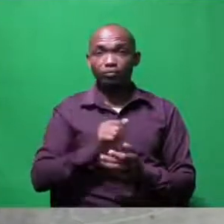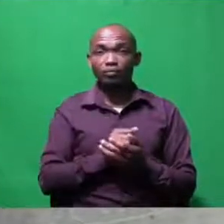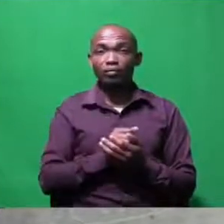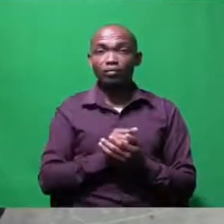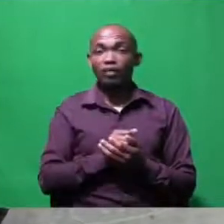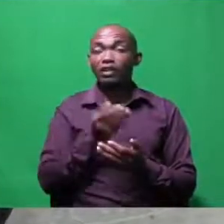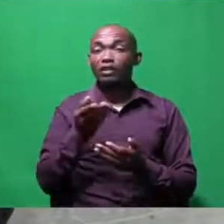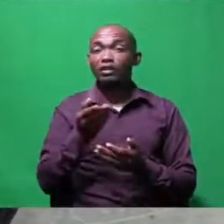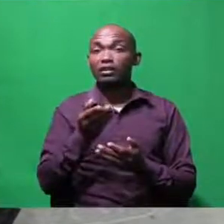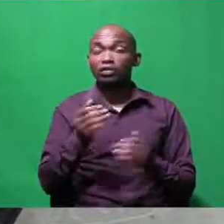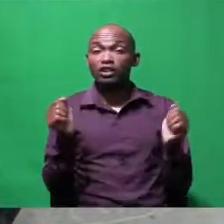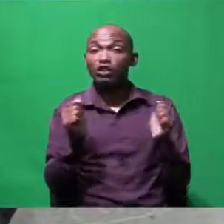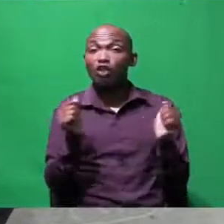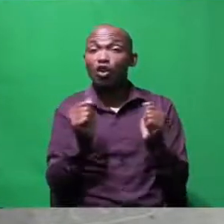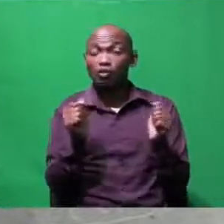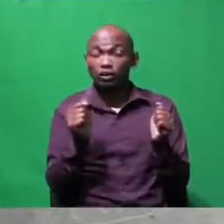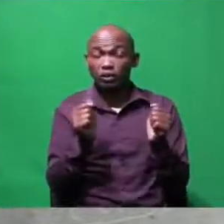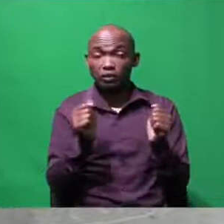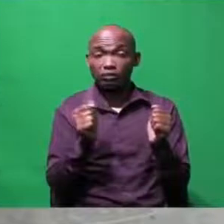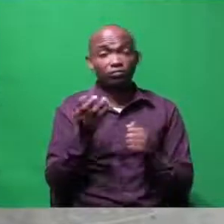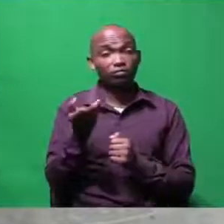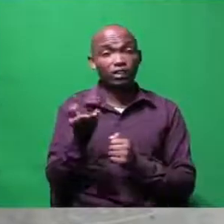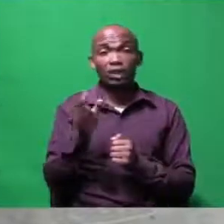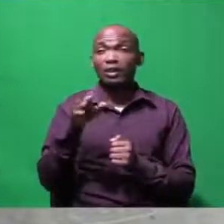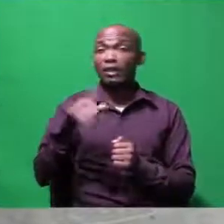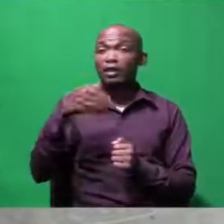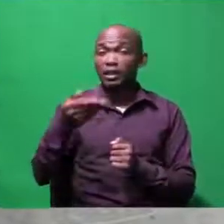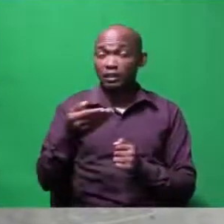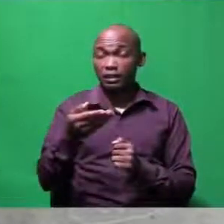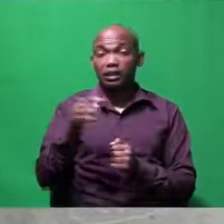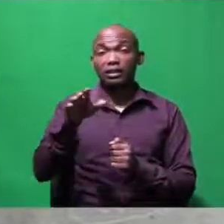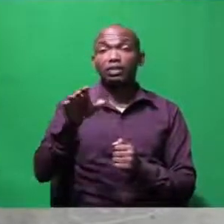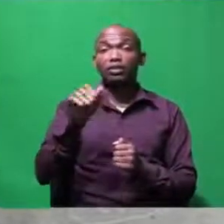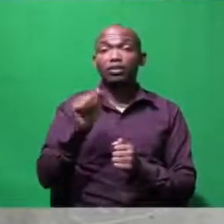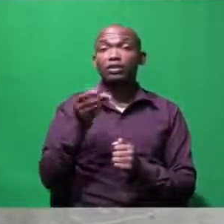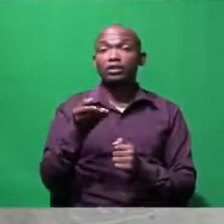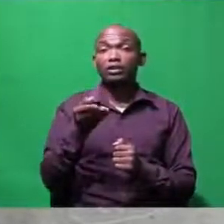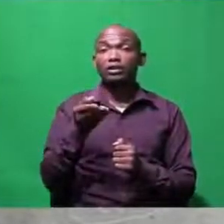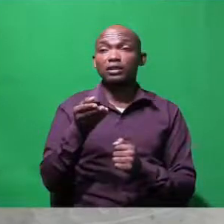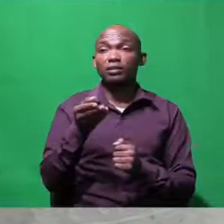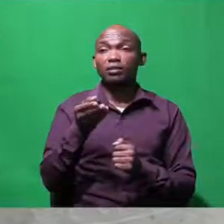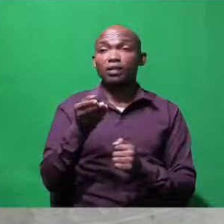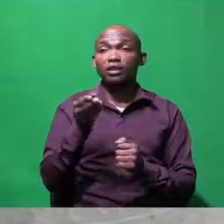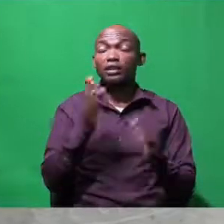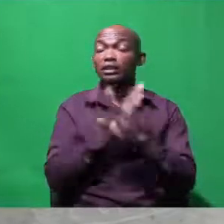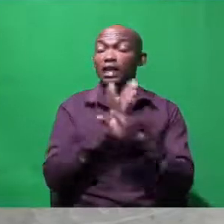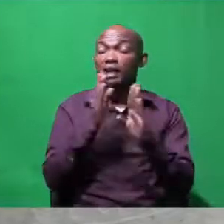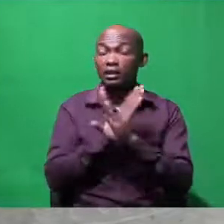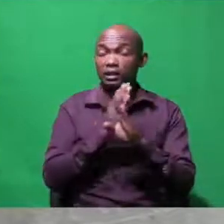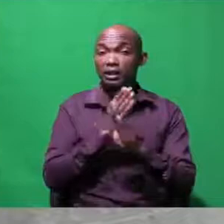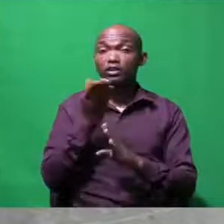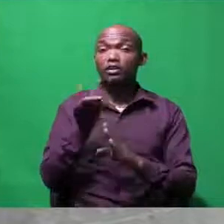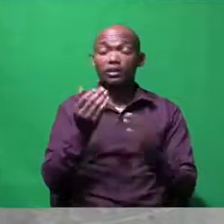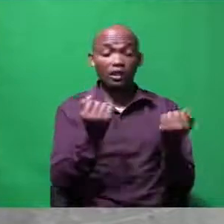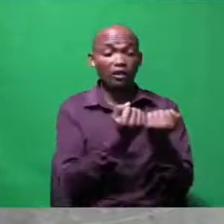in a solid state. So this can stand as characteristics the way how it's